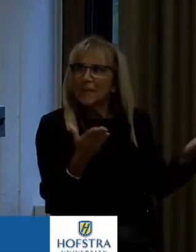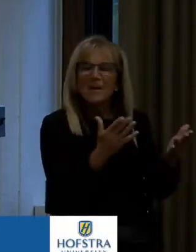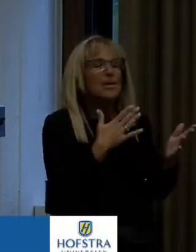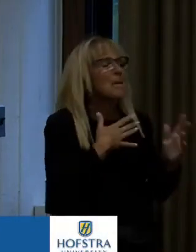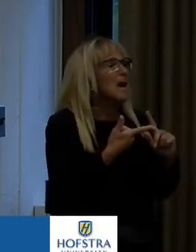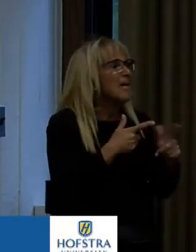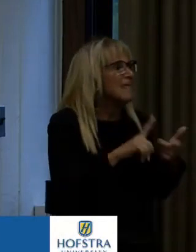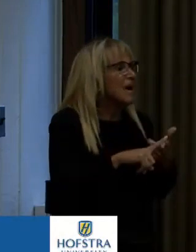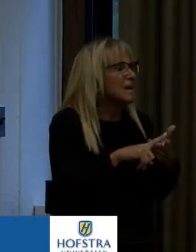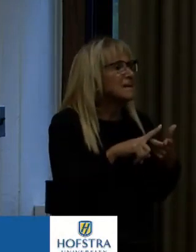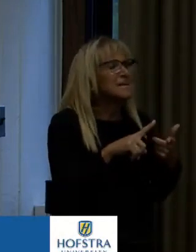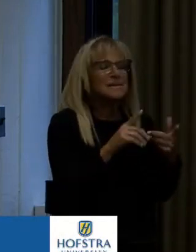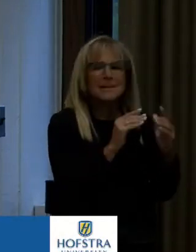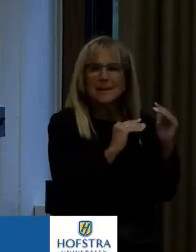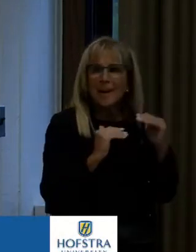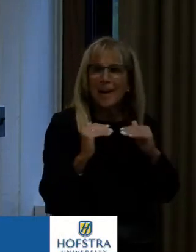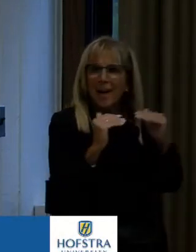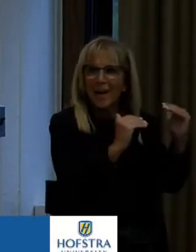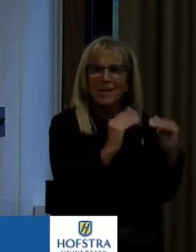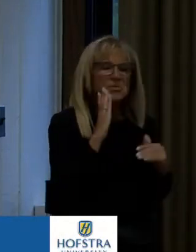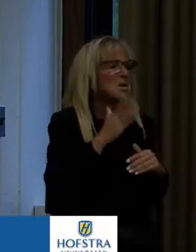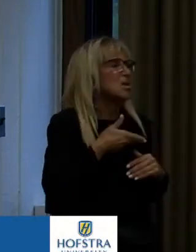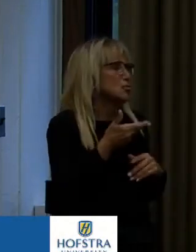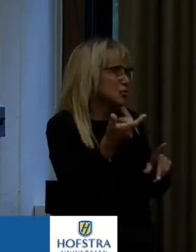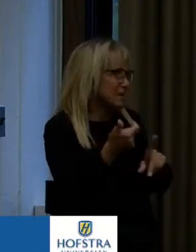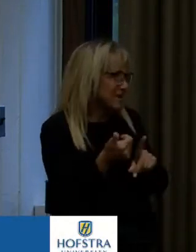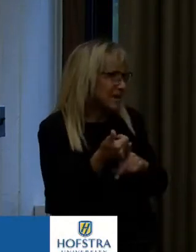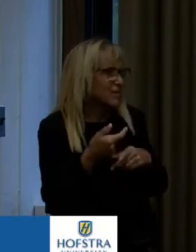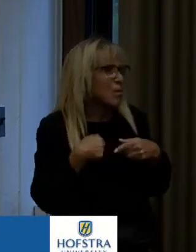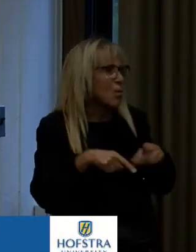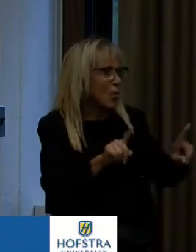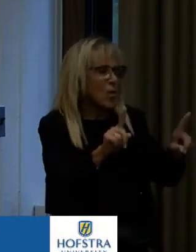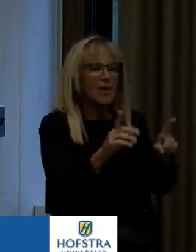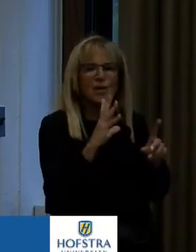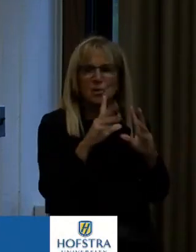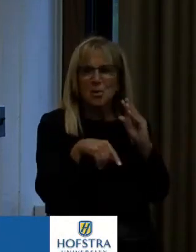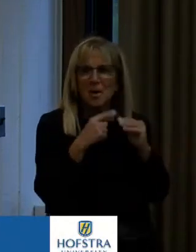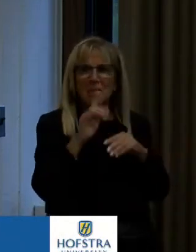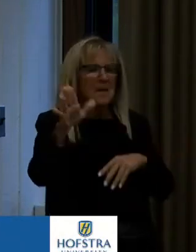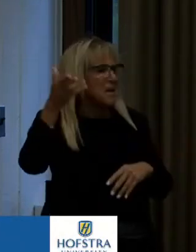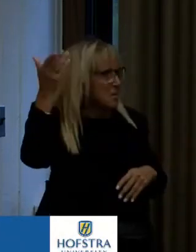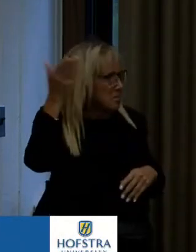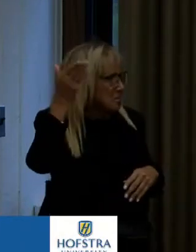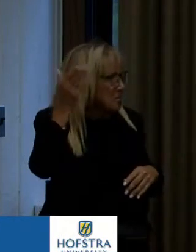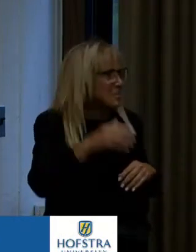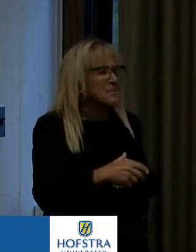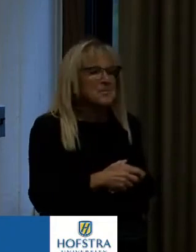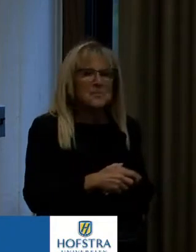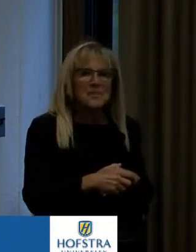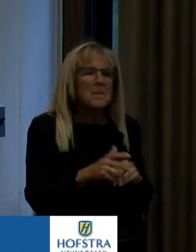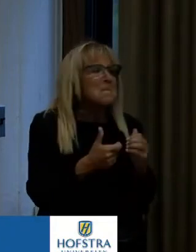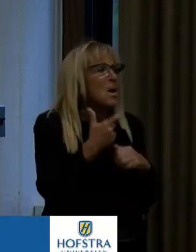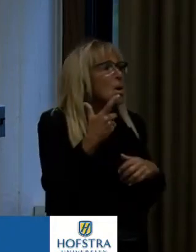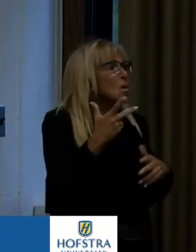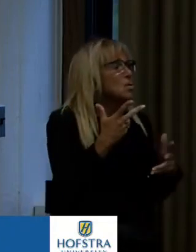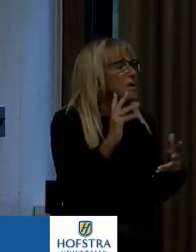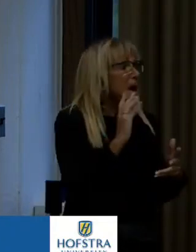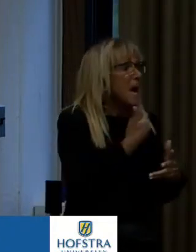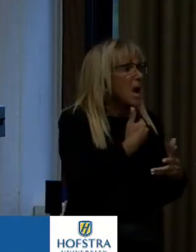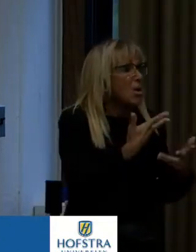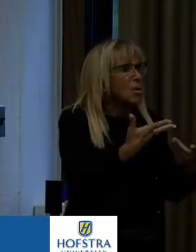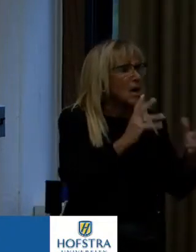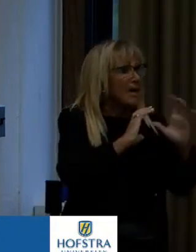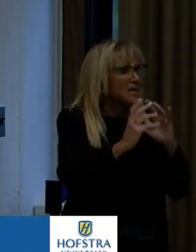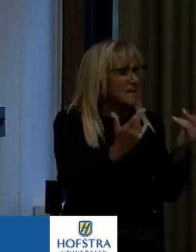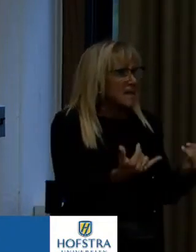my friends and colleagues who will introduce themselves as they go through their portions of the presentation. So most of our